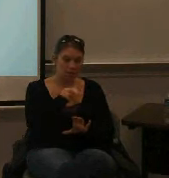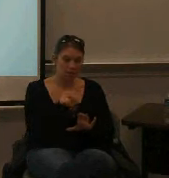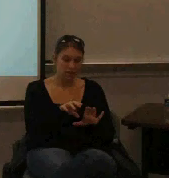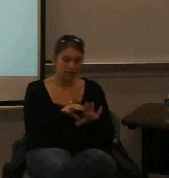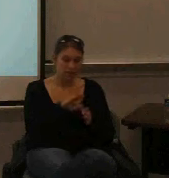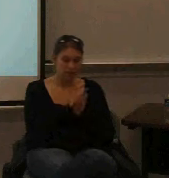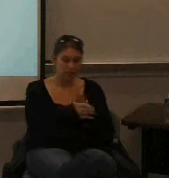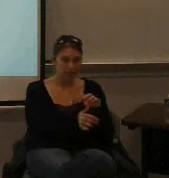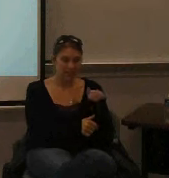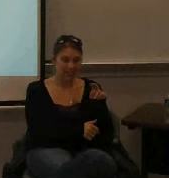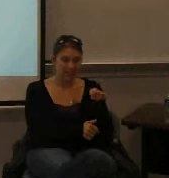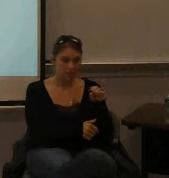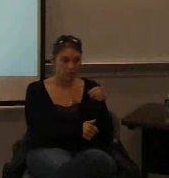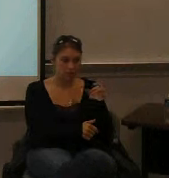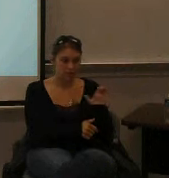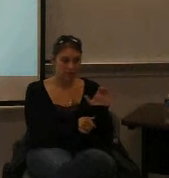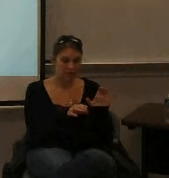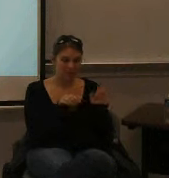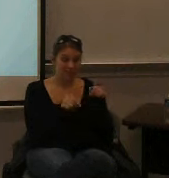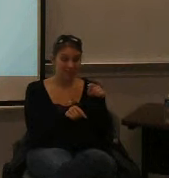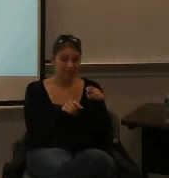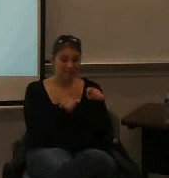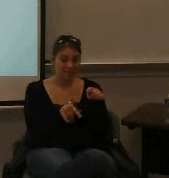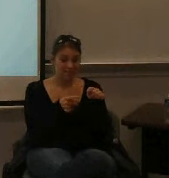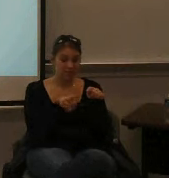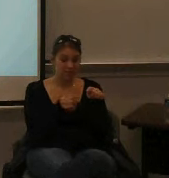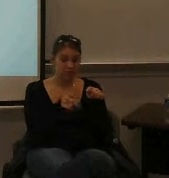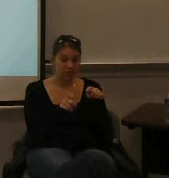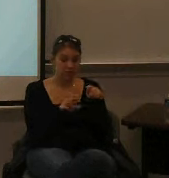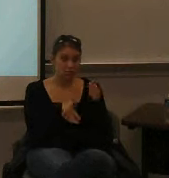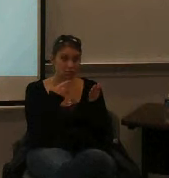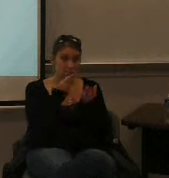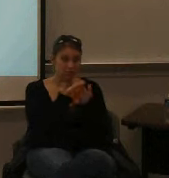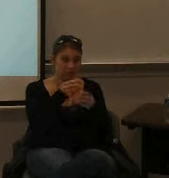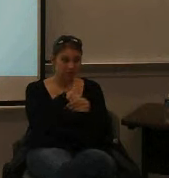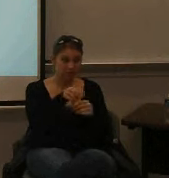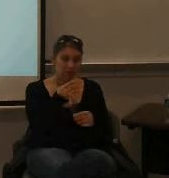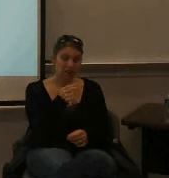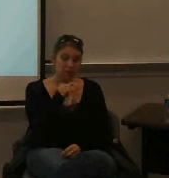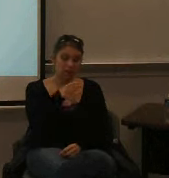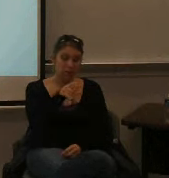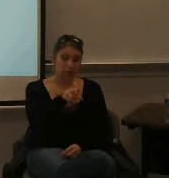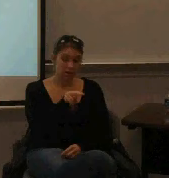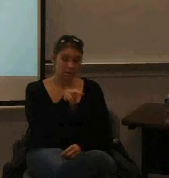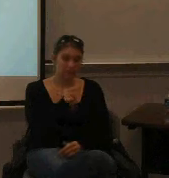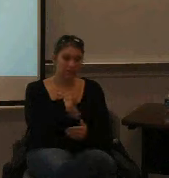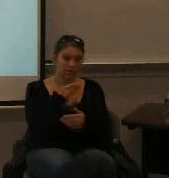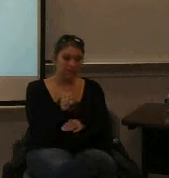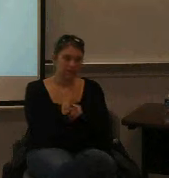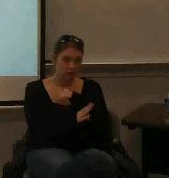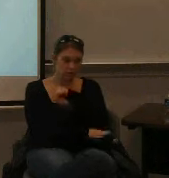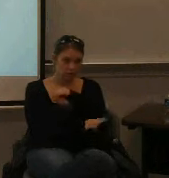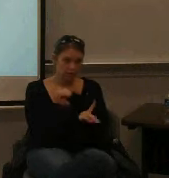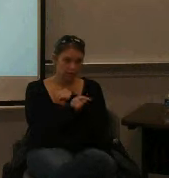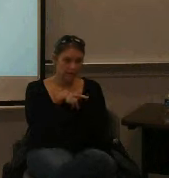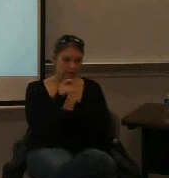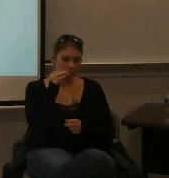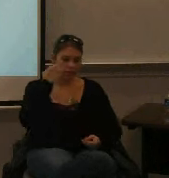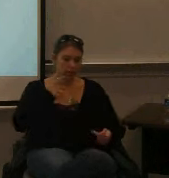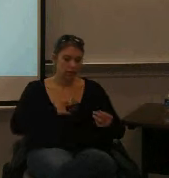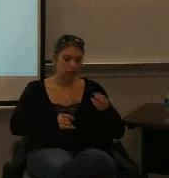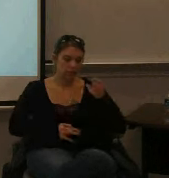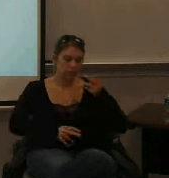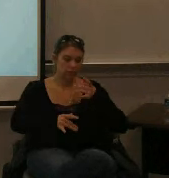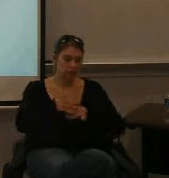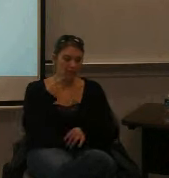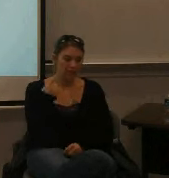anoxic, then that phosphate gets all the way up into the hypolimnion. Next fall, the lake mixes